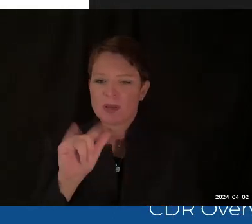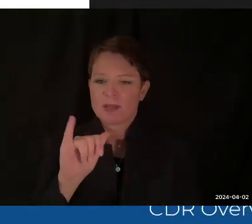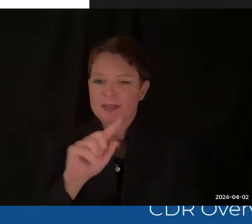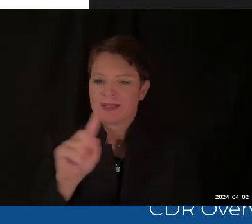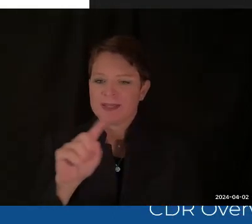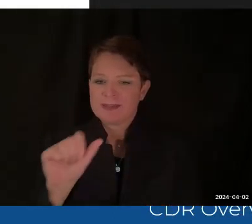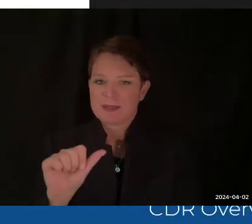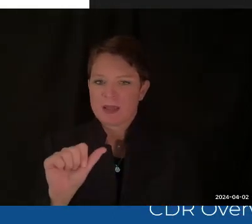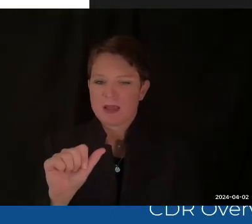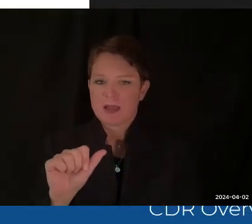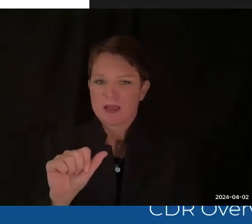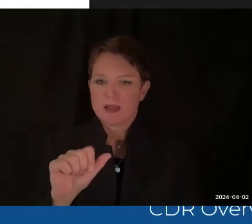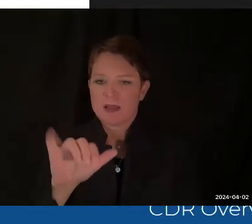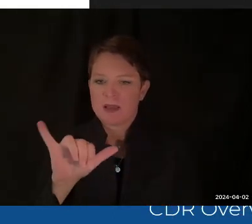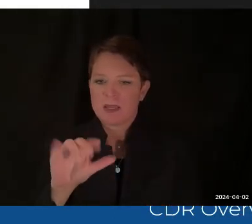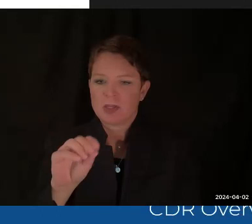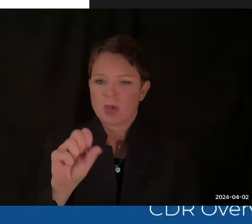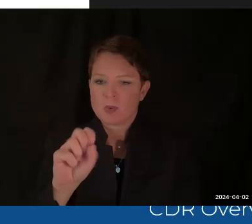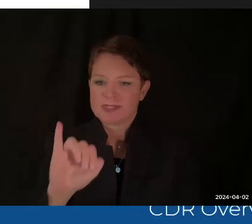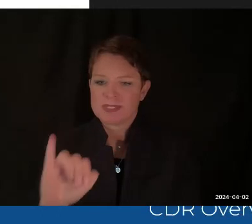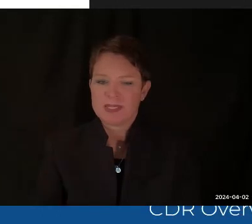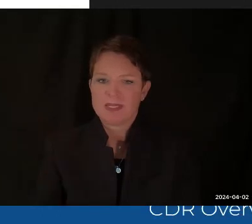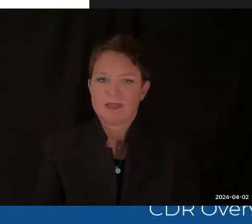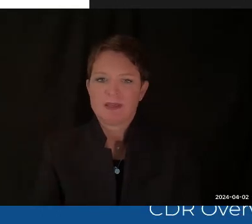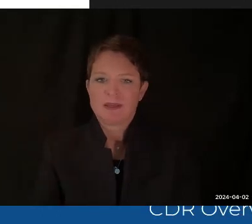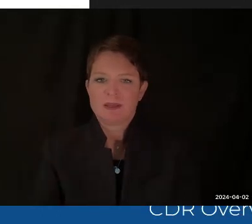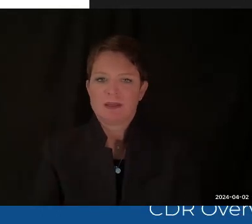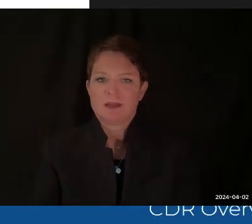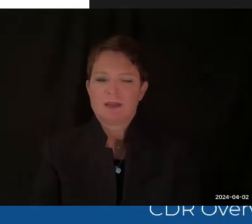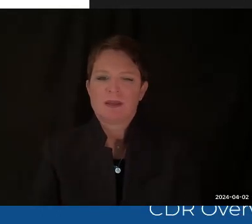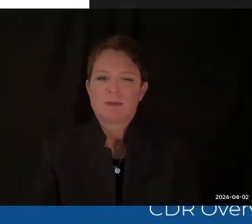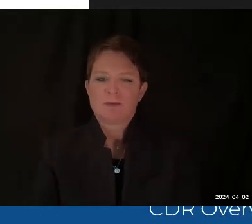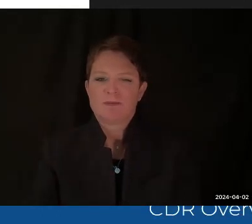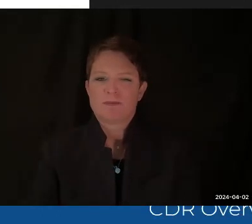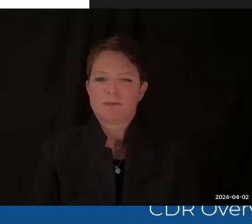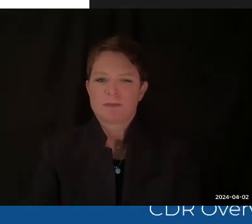Liza Yossi, or Yusi,